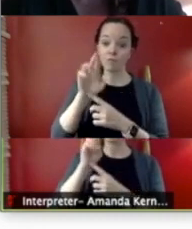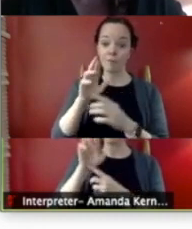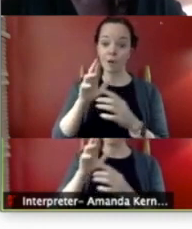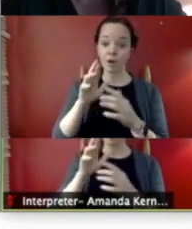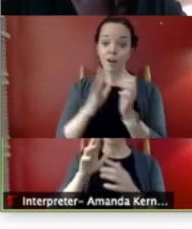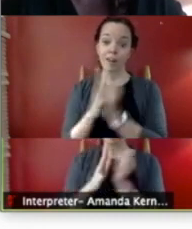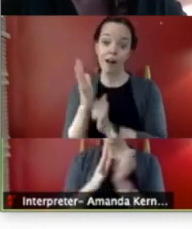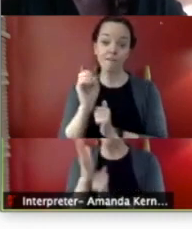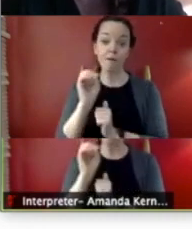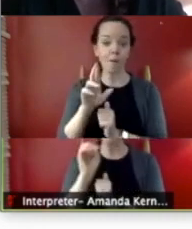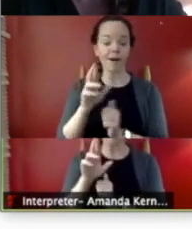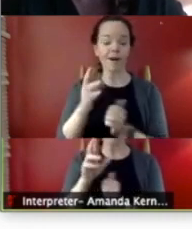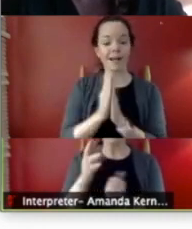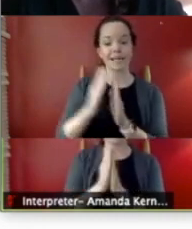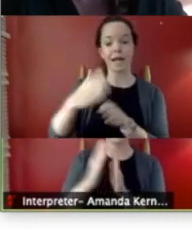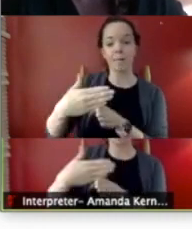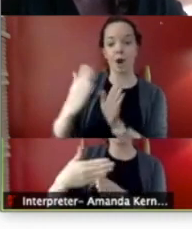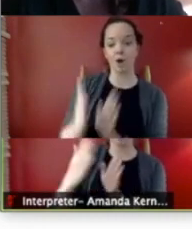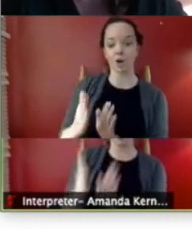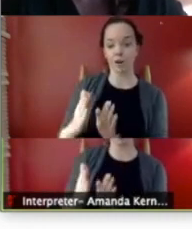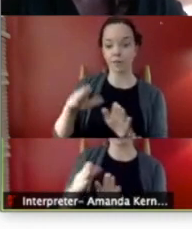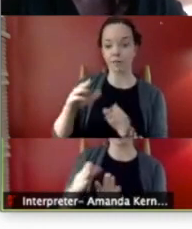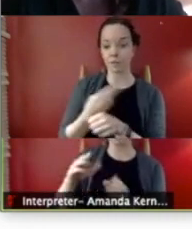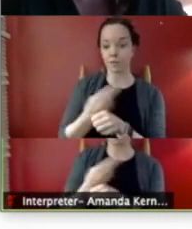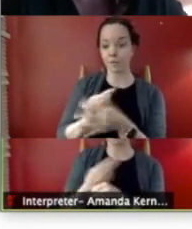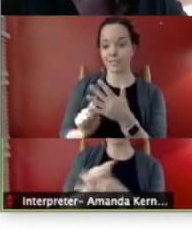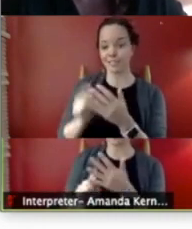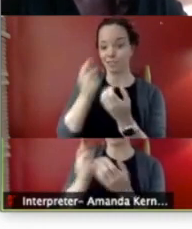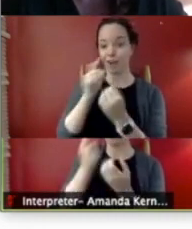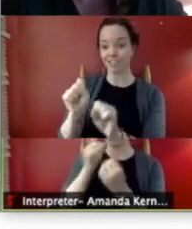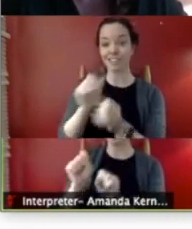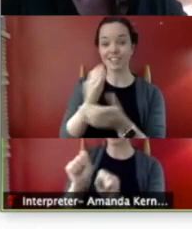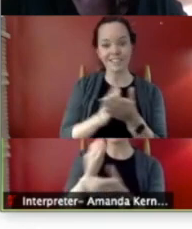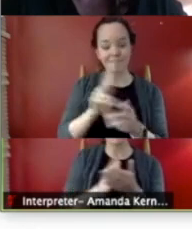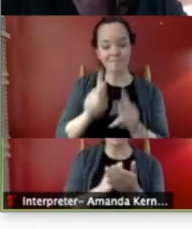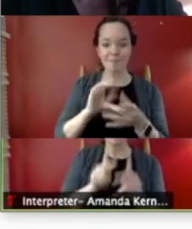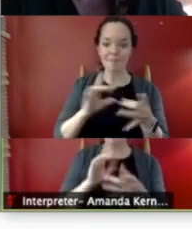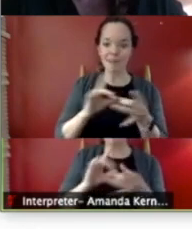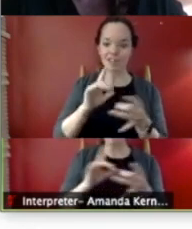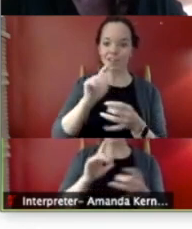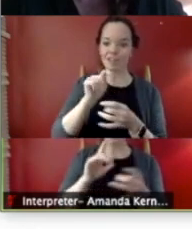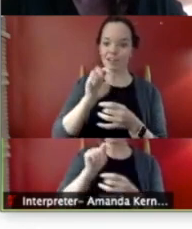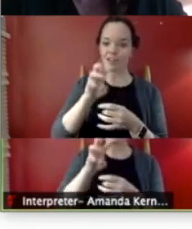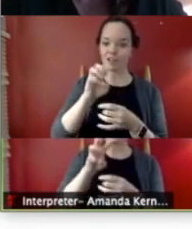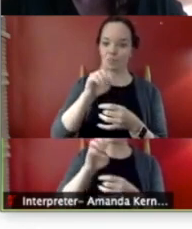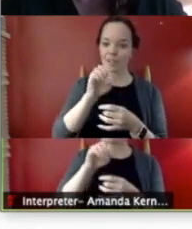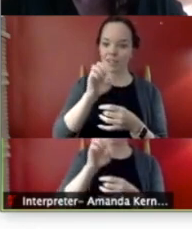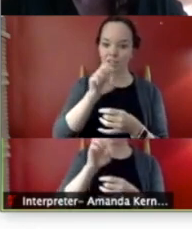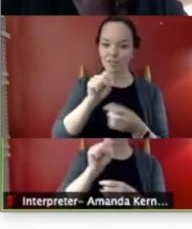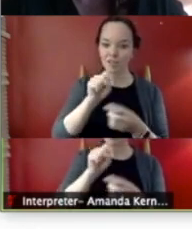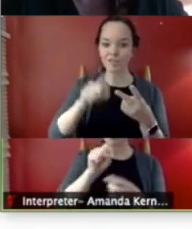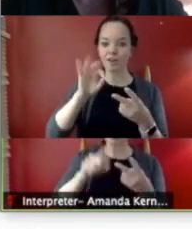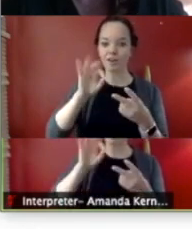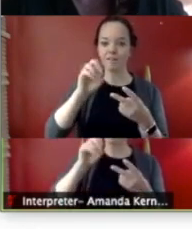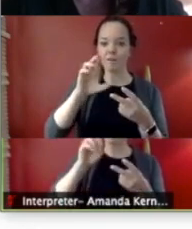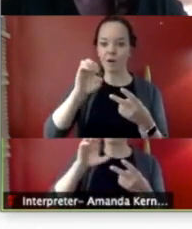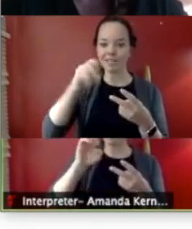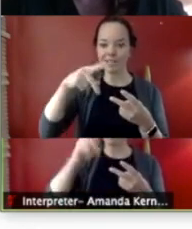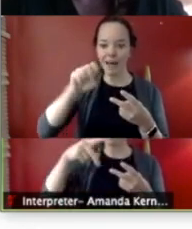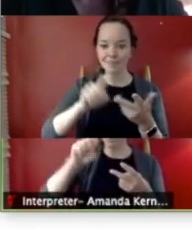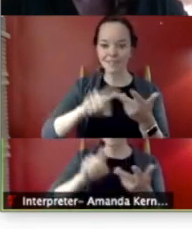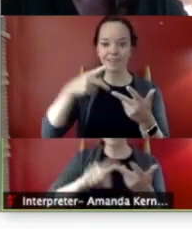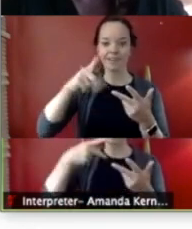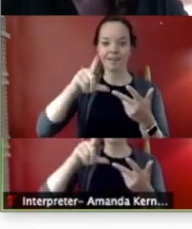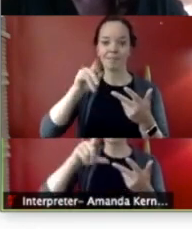the removal. Some people talked about using instruments such as tweezers, forceps, or pliers, and a few people talked about using